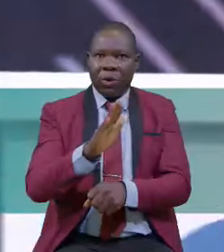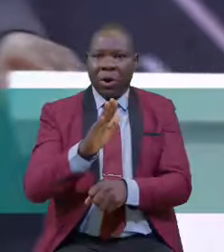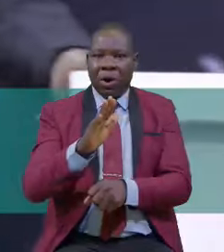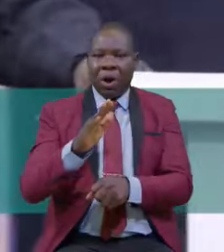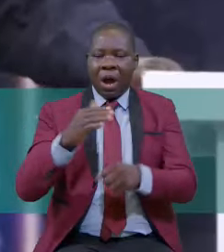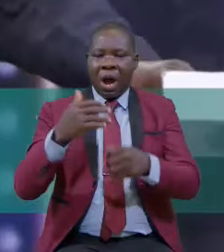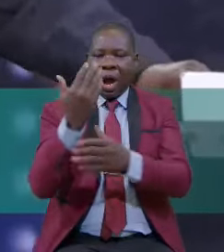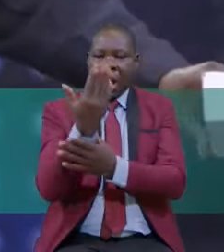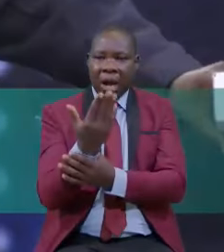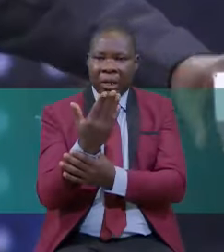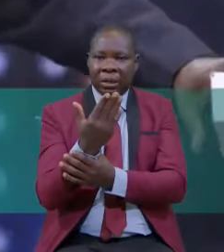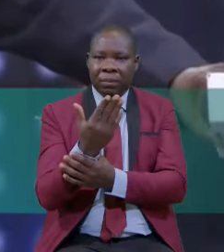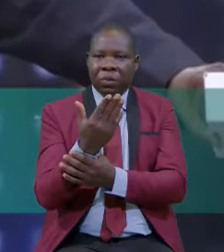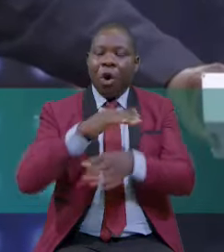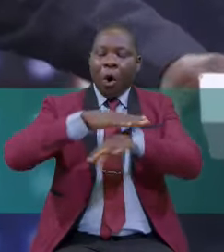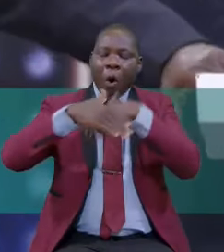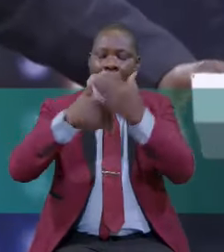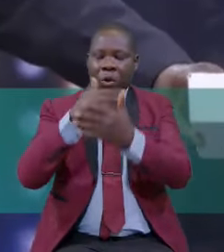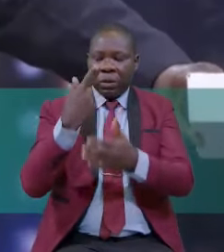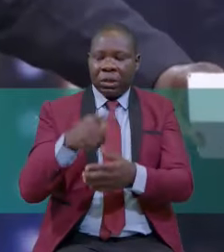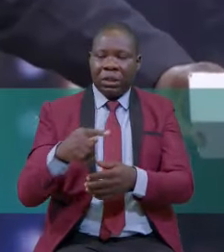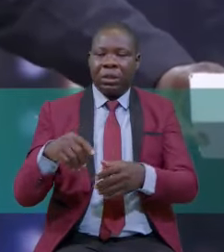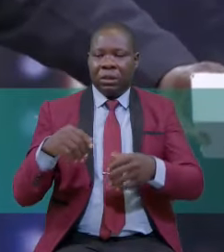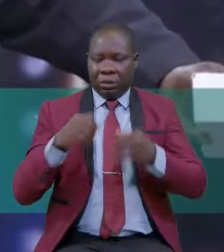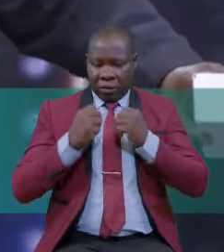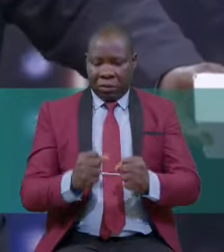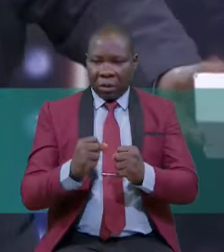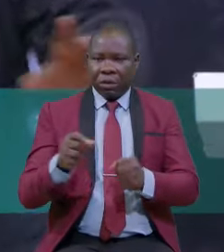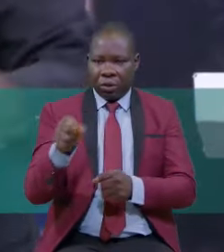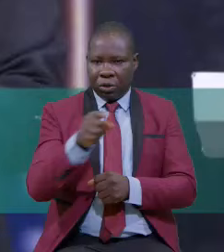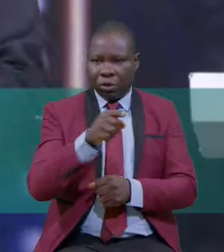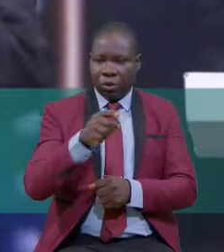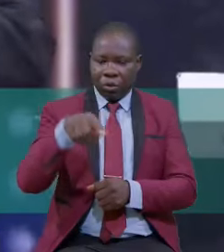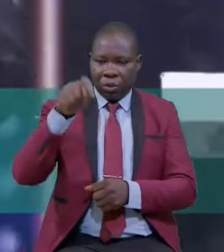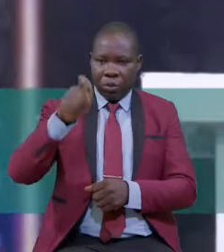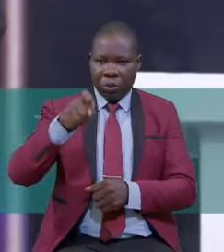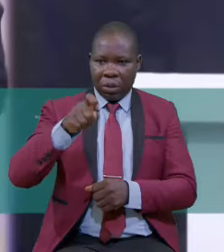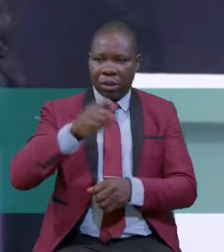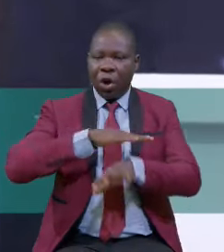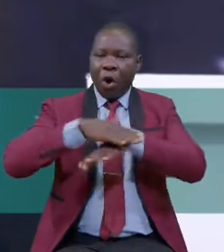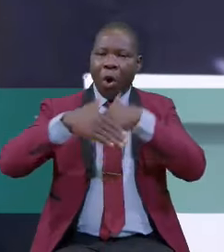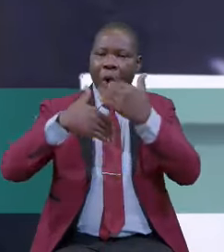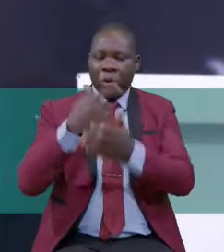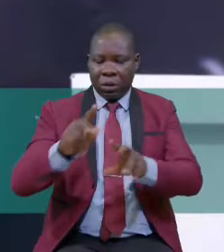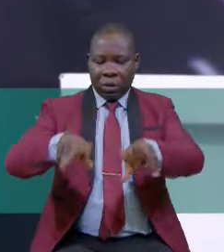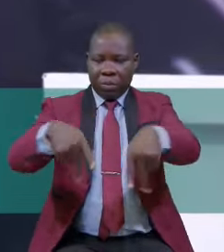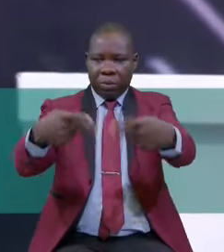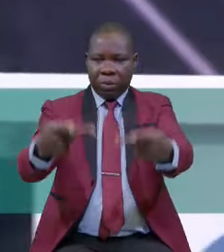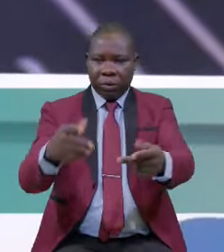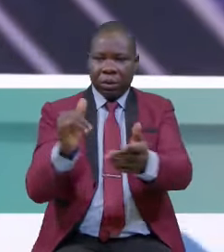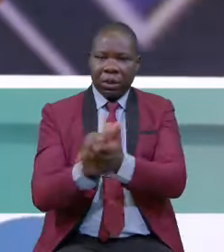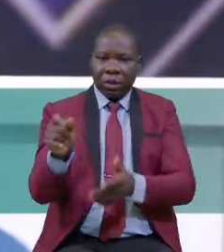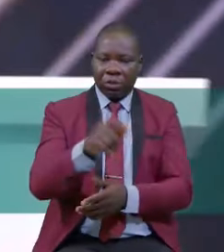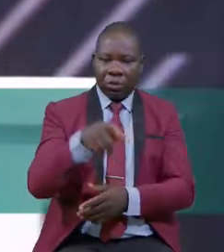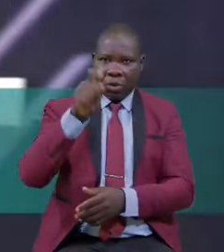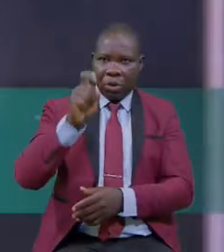the strength you need, all the promises you need, all the provision you need, and all the sustenance you need.